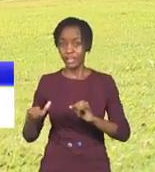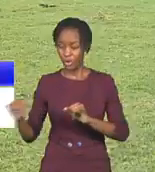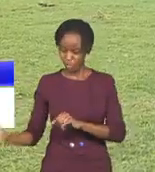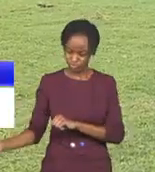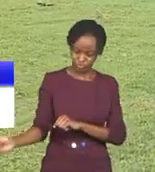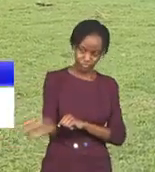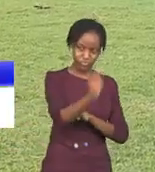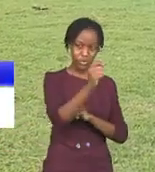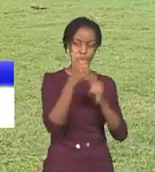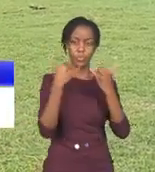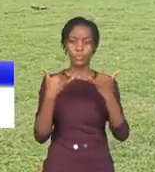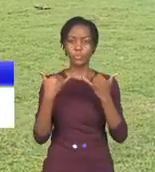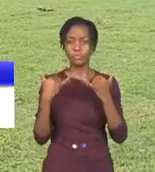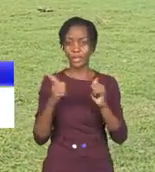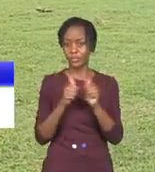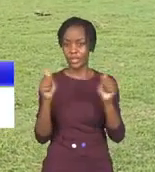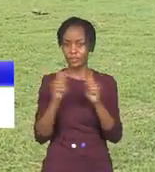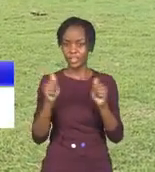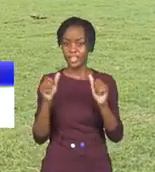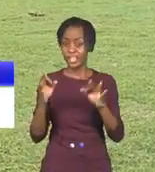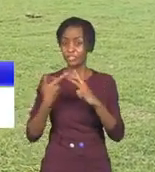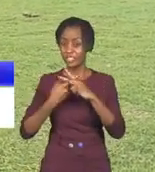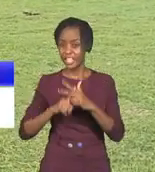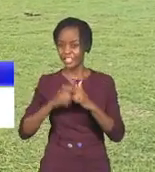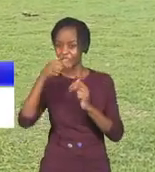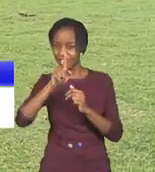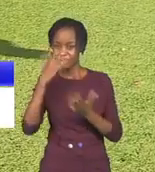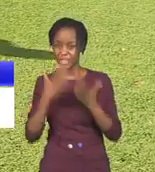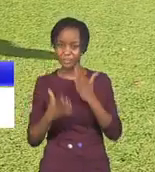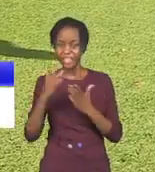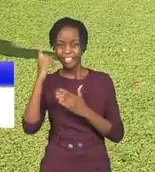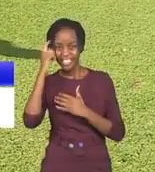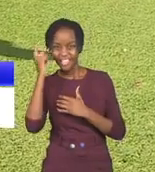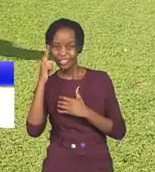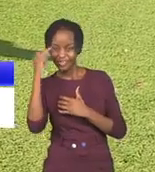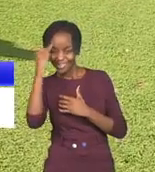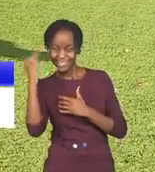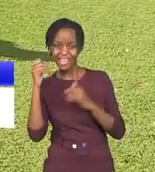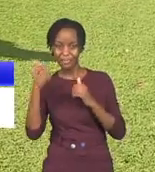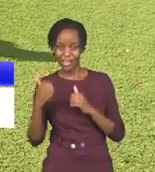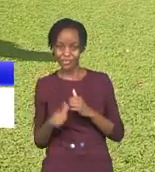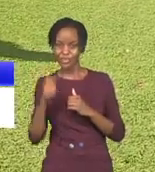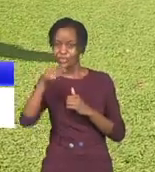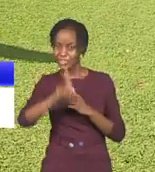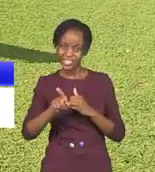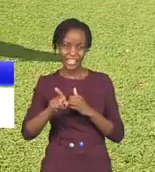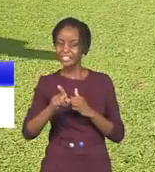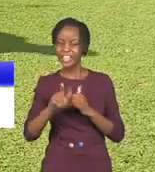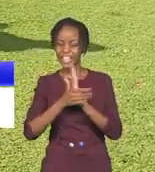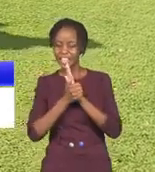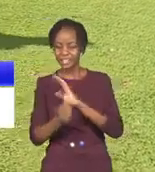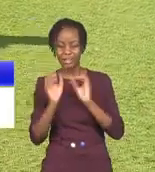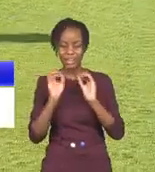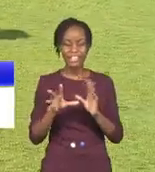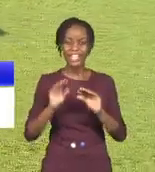out, we assume that you do not have any idea of golf, you have never gotten to a golf course, so we take you from the